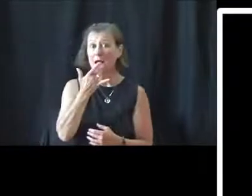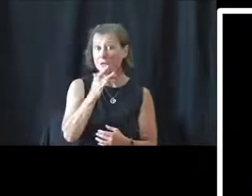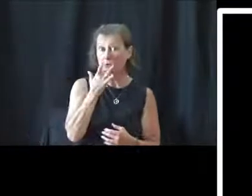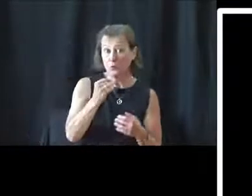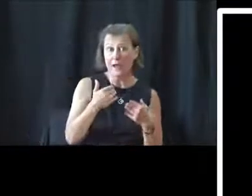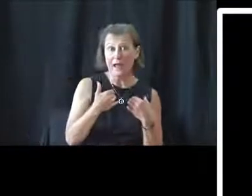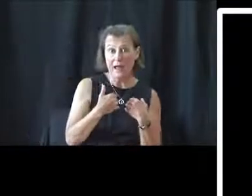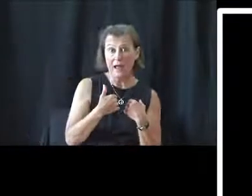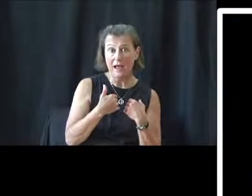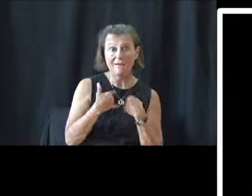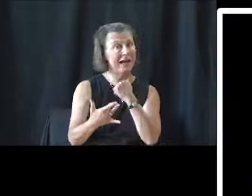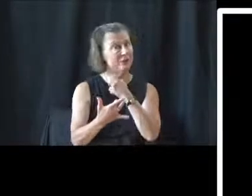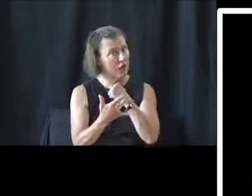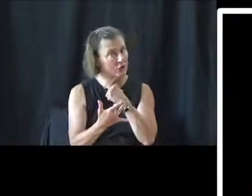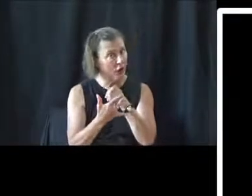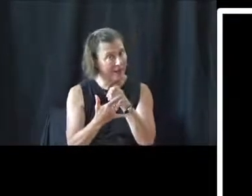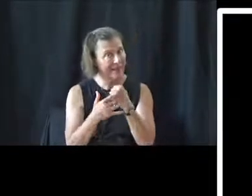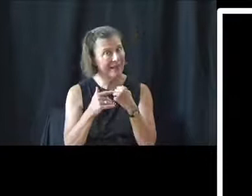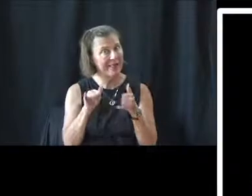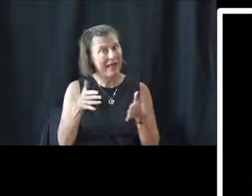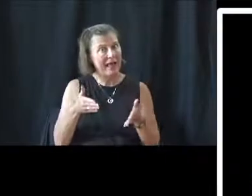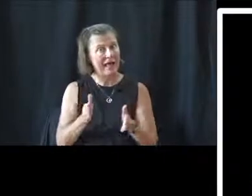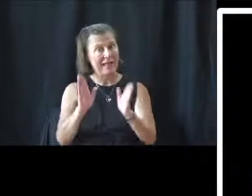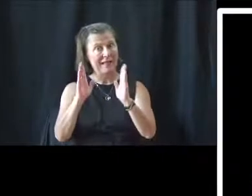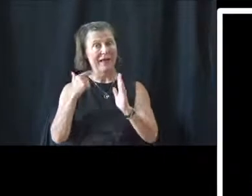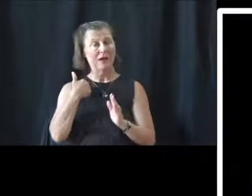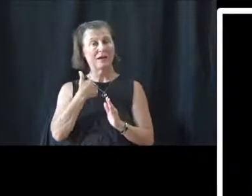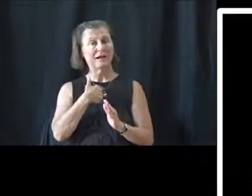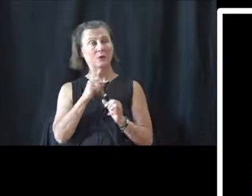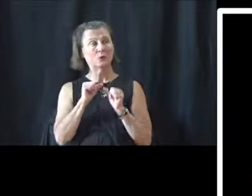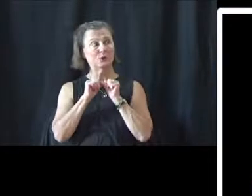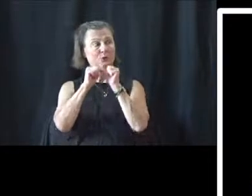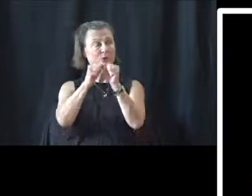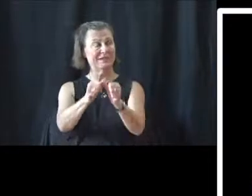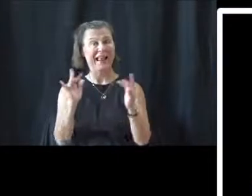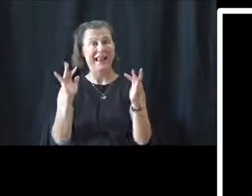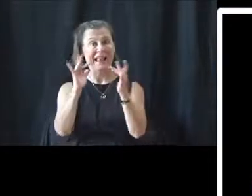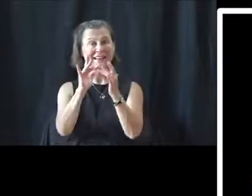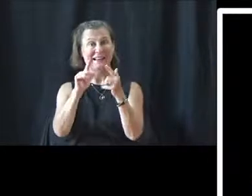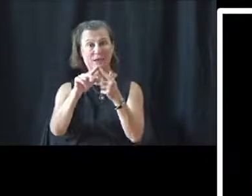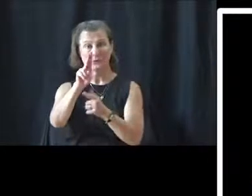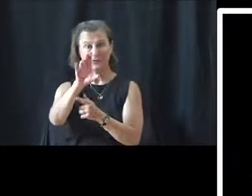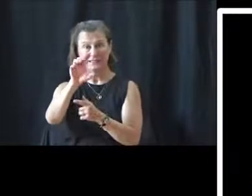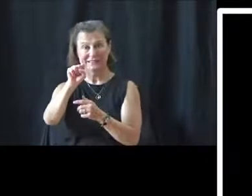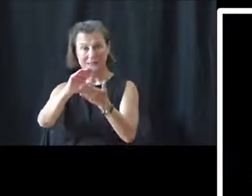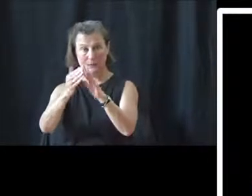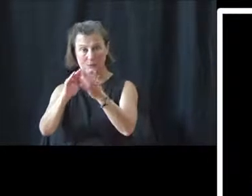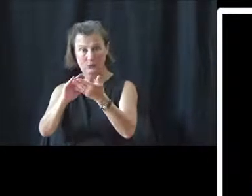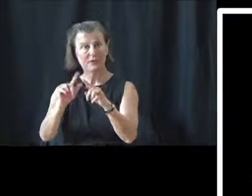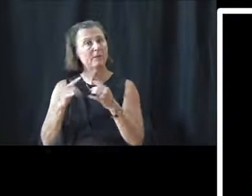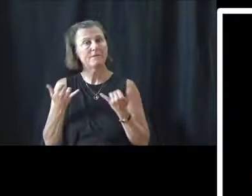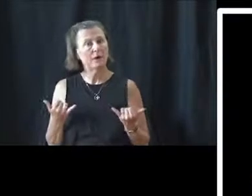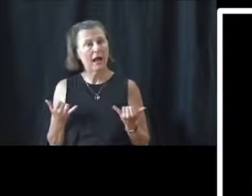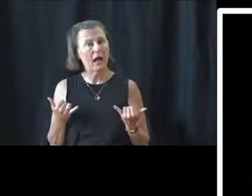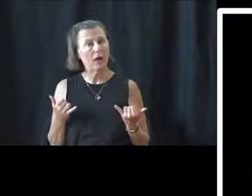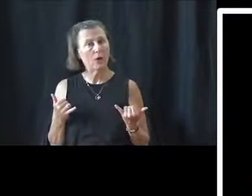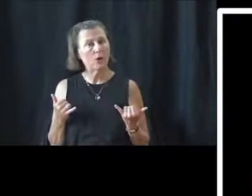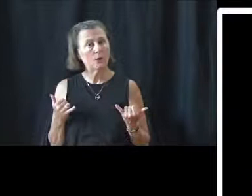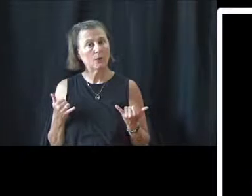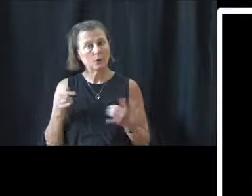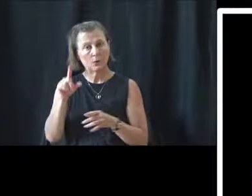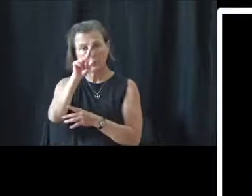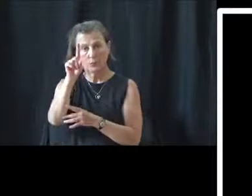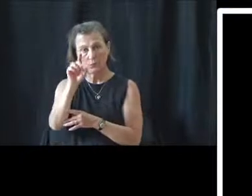have technology that has allowed us to stay connected to our UUCS community, but for now, this